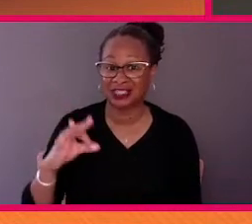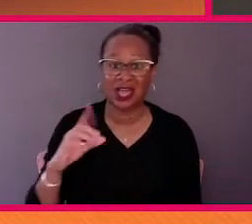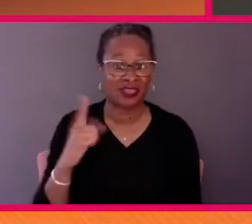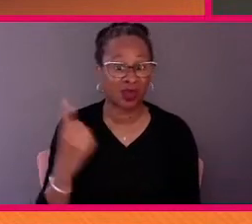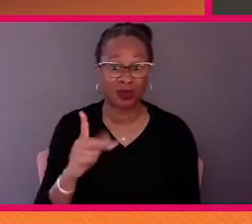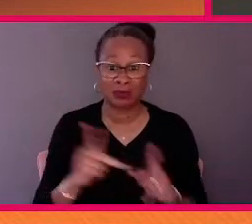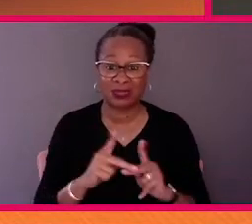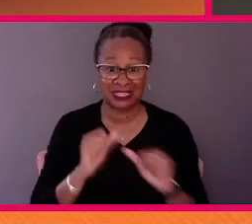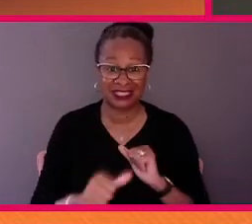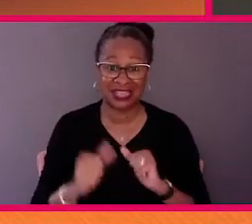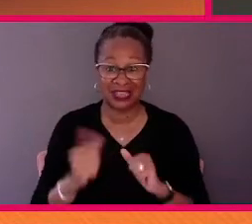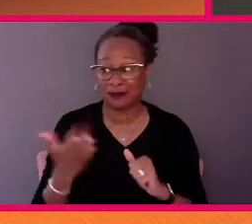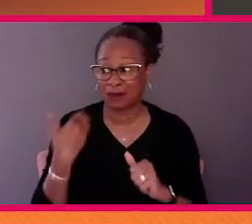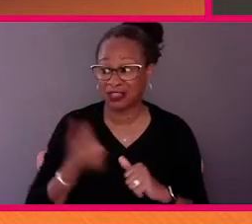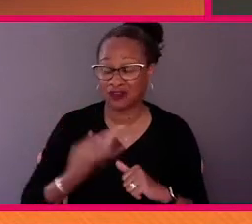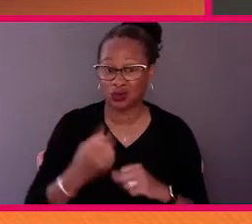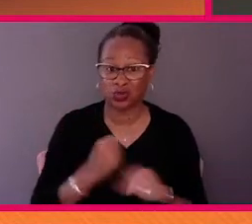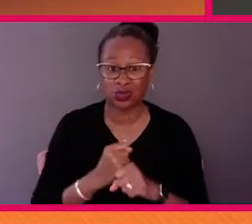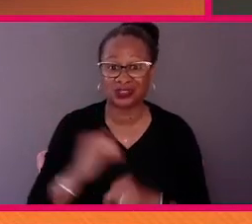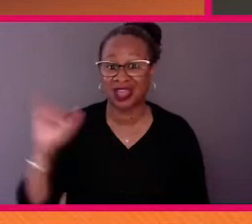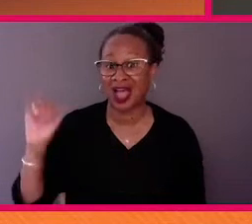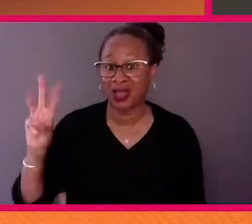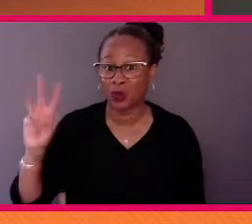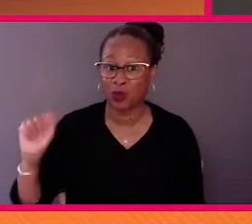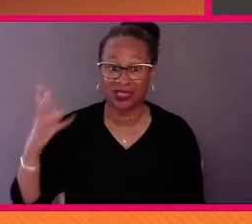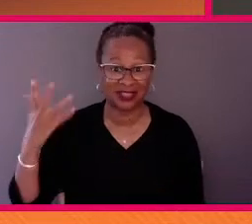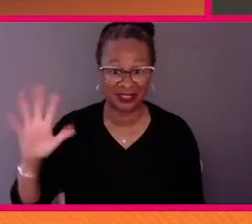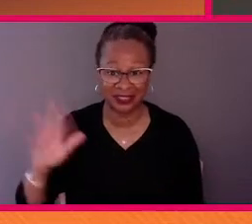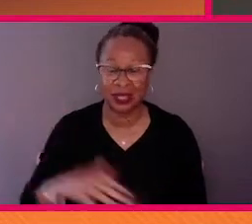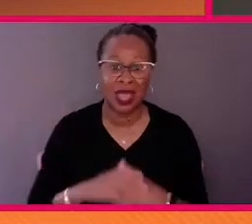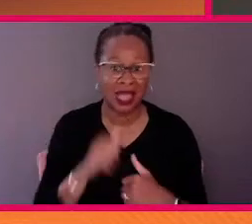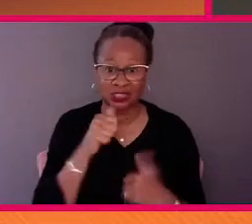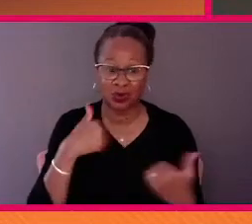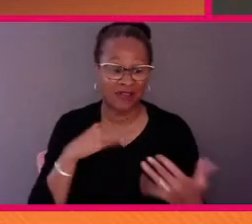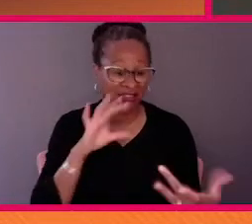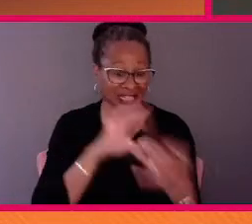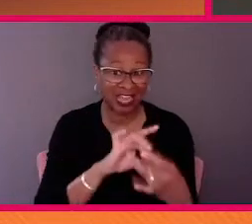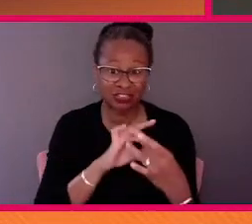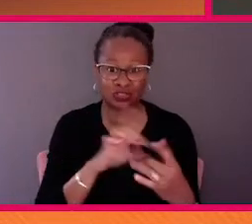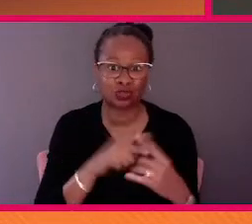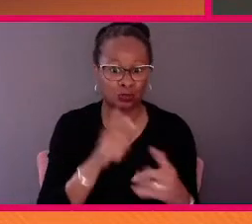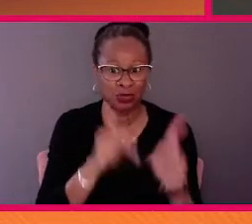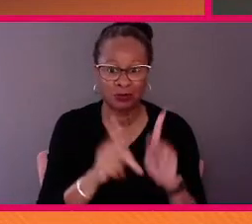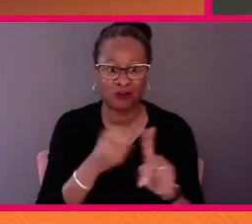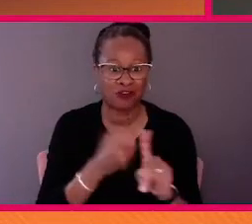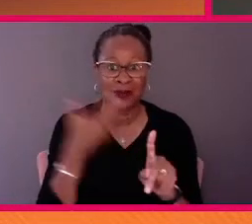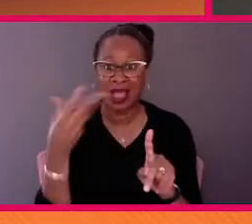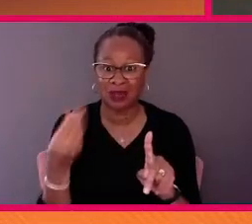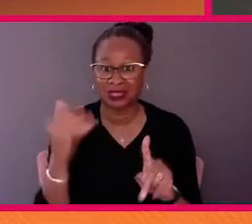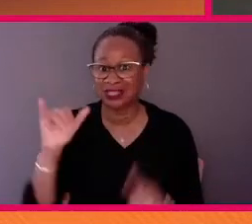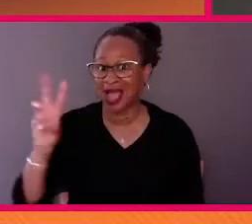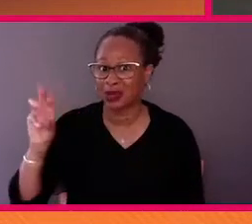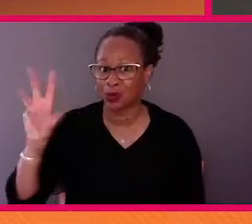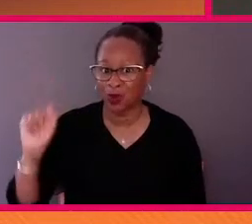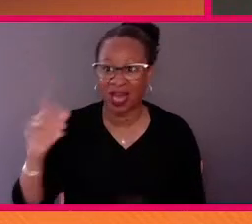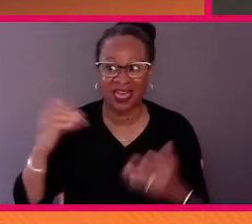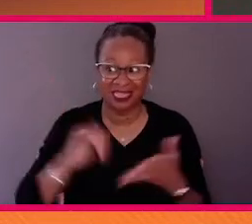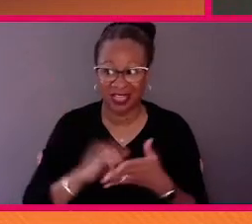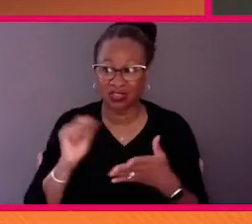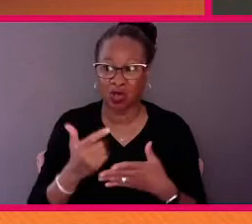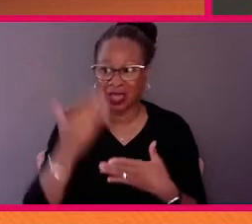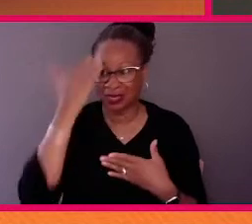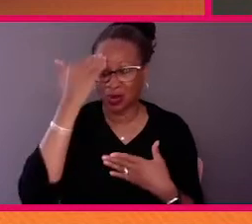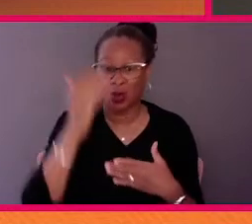And I have no connection. I know no one from anywhere else outside of Iowa. And I meet most of